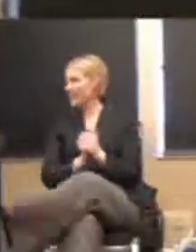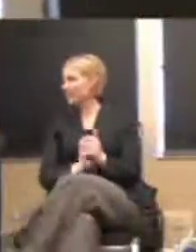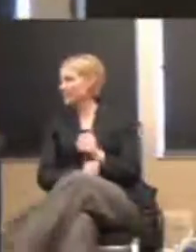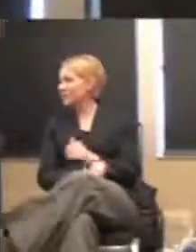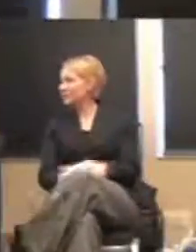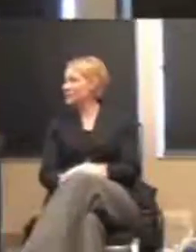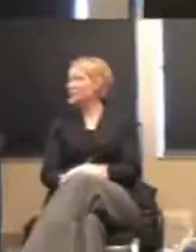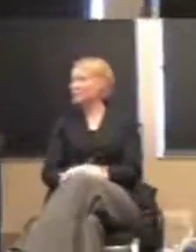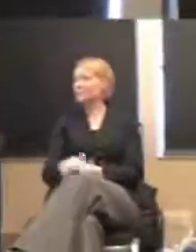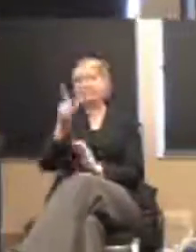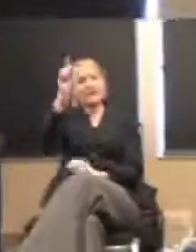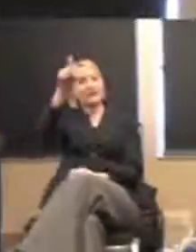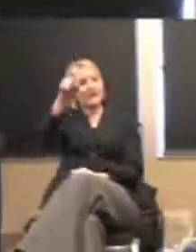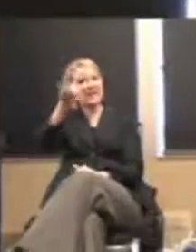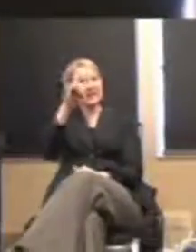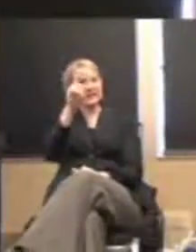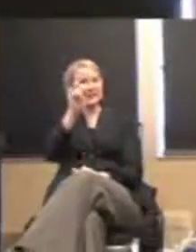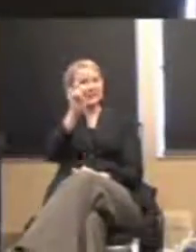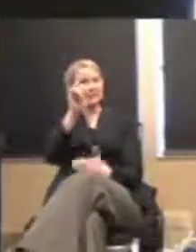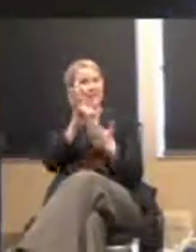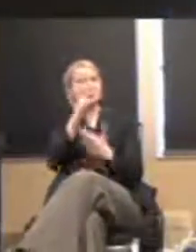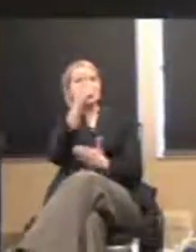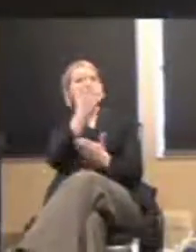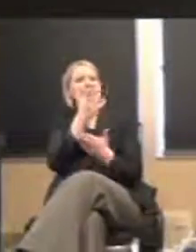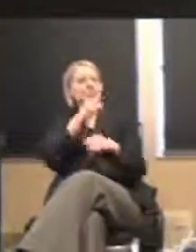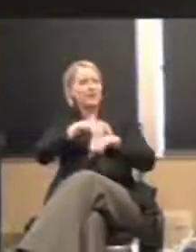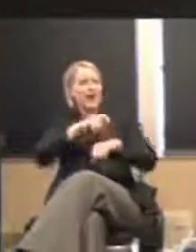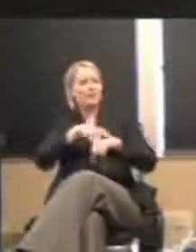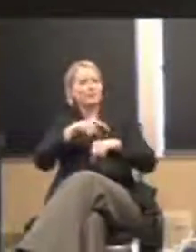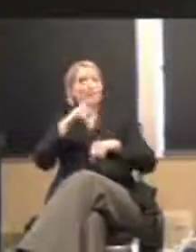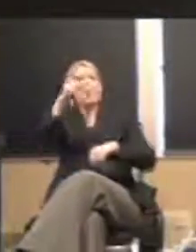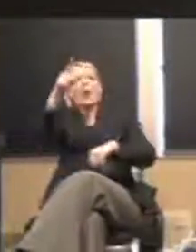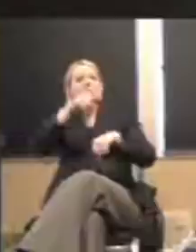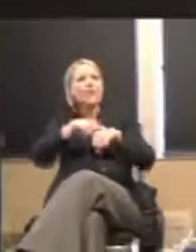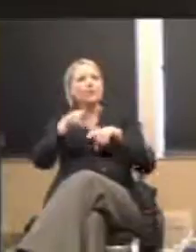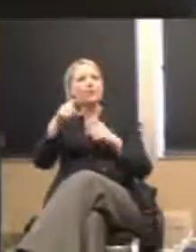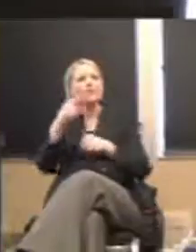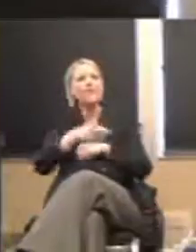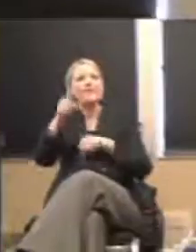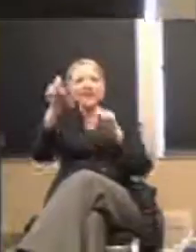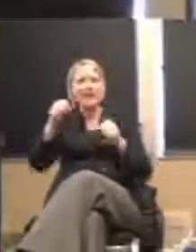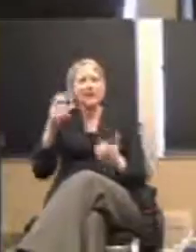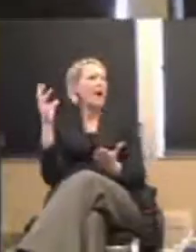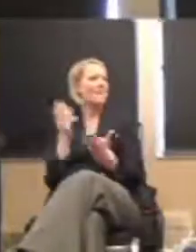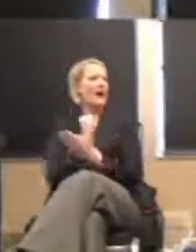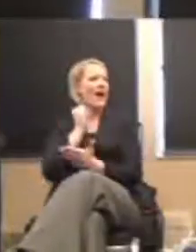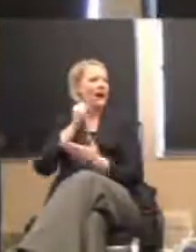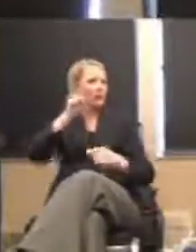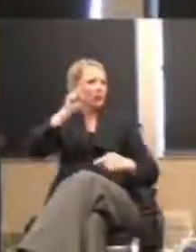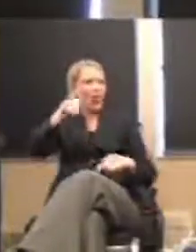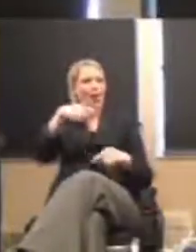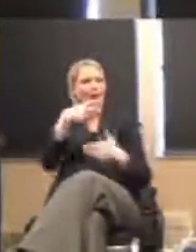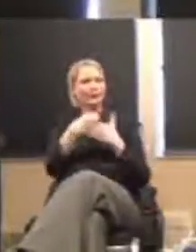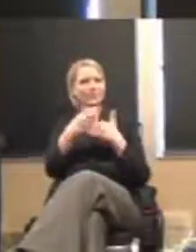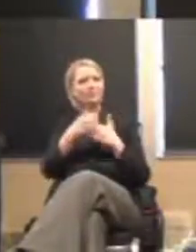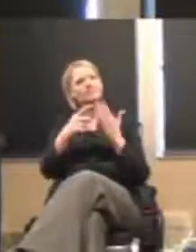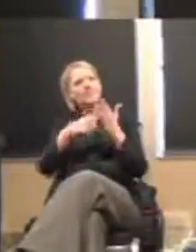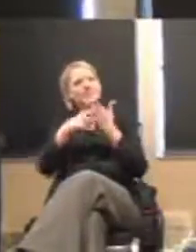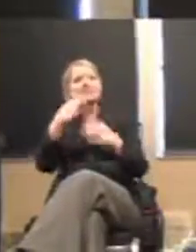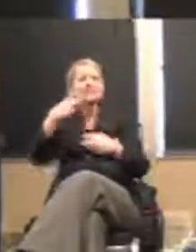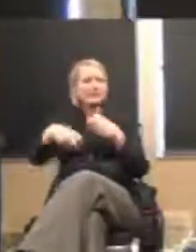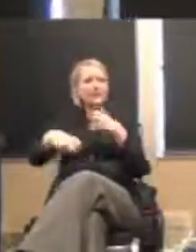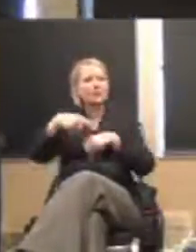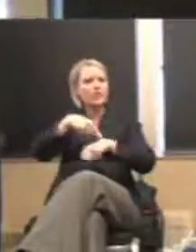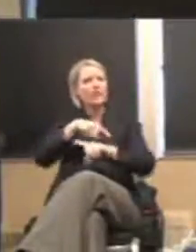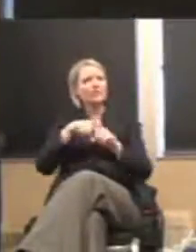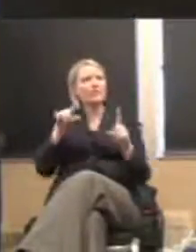Because they need it. That's one of the only times that they get to go outside. Sometimes that can be a difficult time for them, but that is a release.